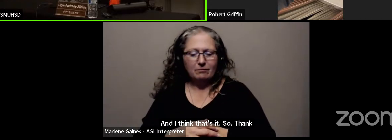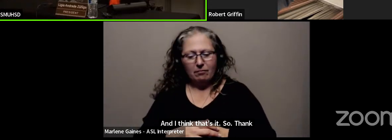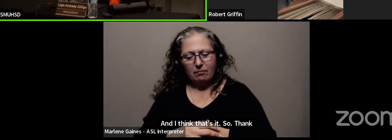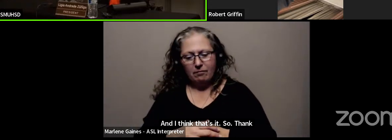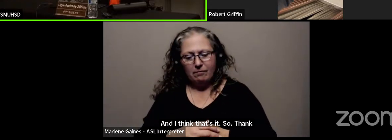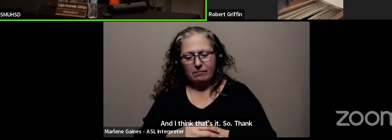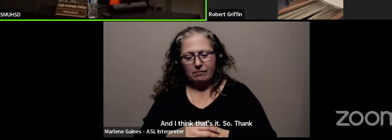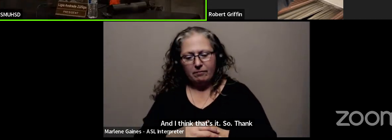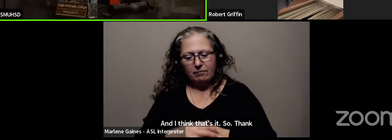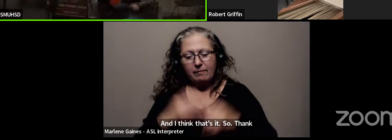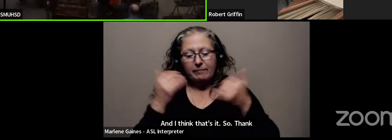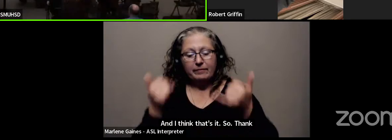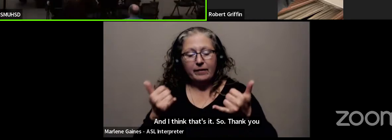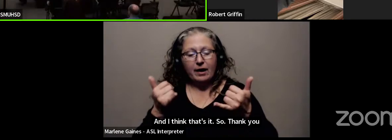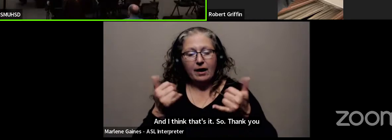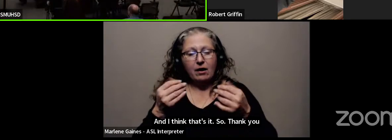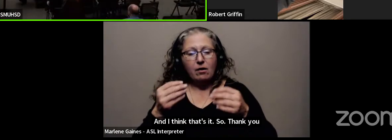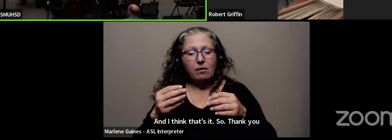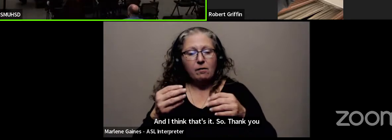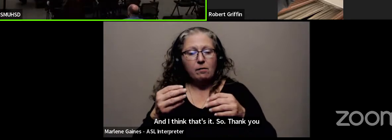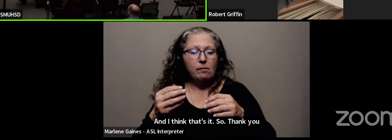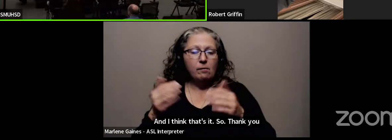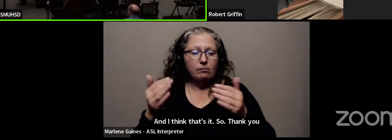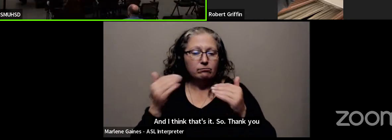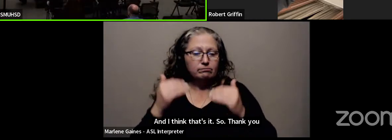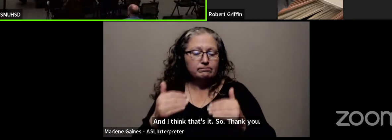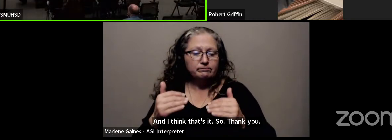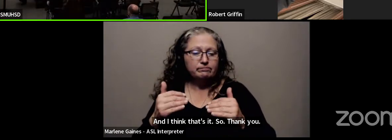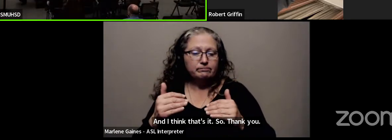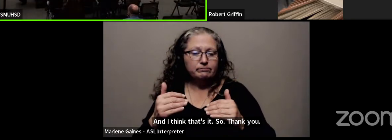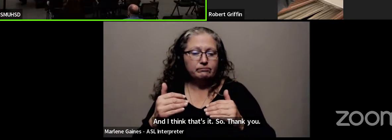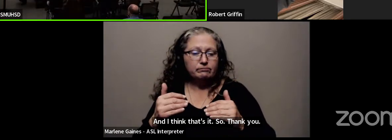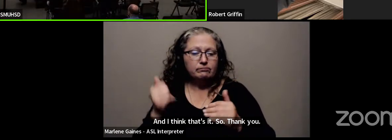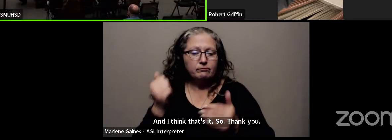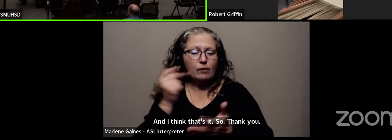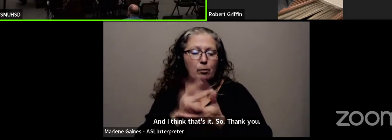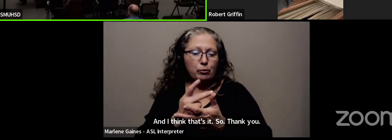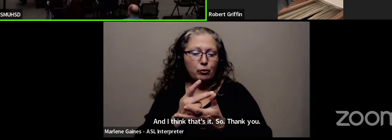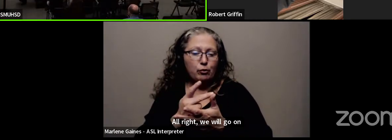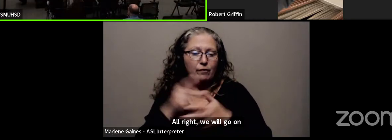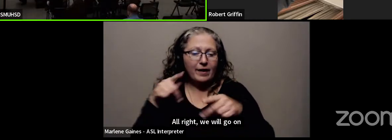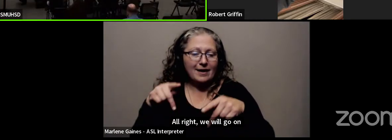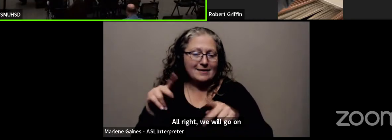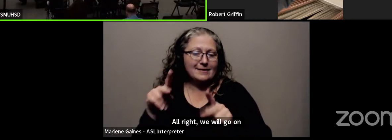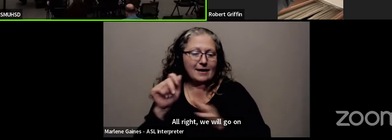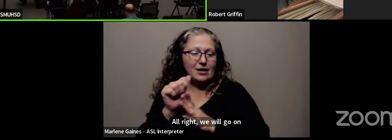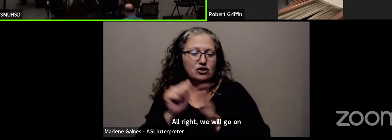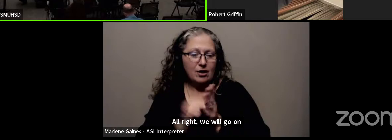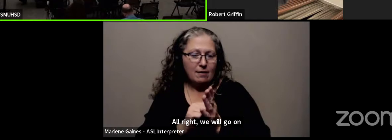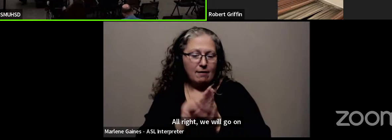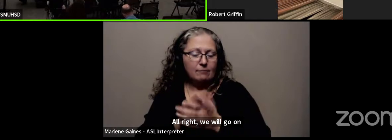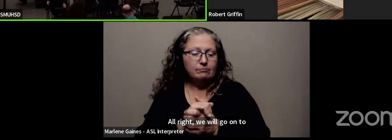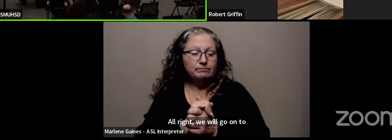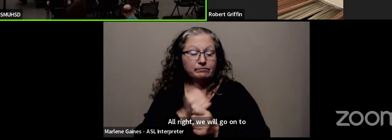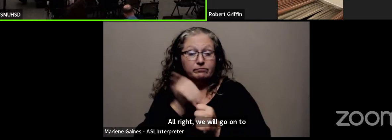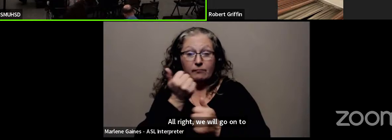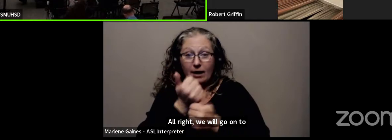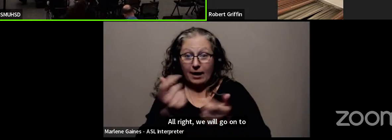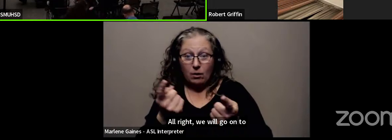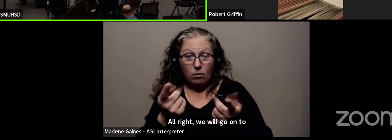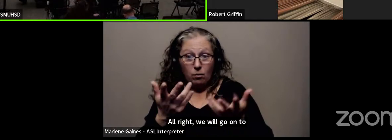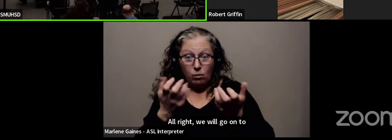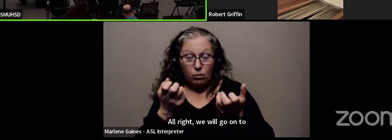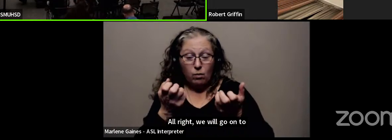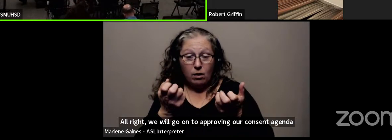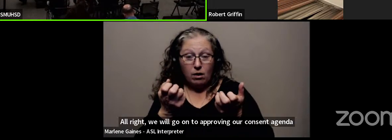All right, we will go on to approving our consent agenda. Does anybody want